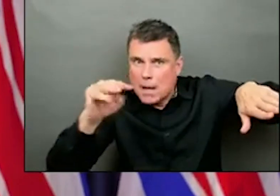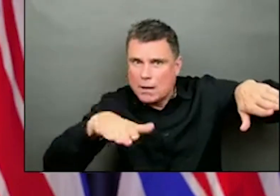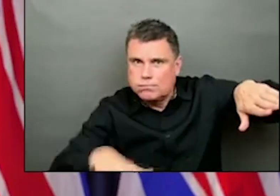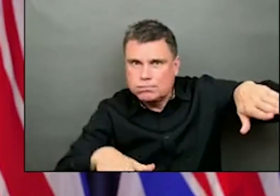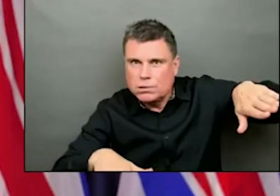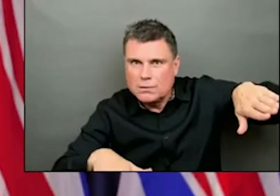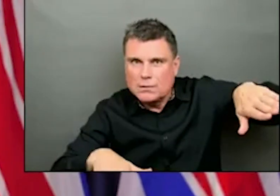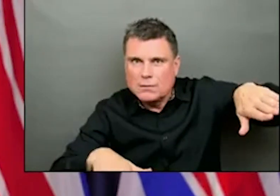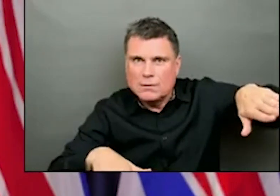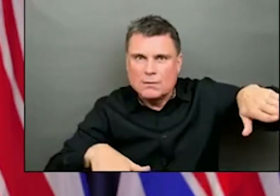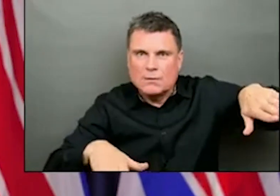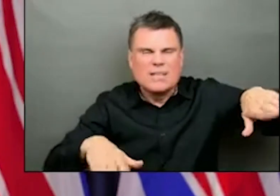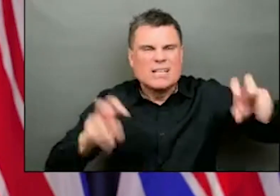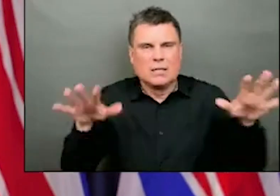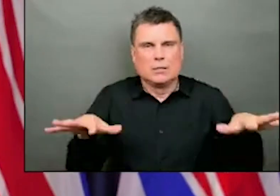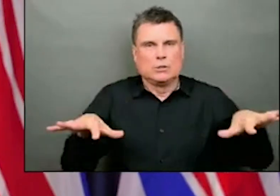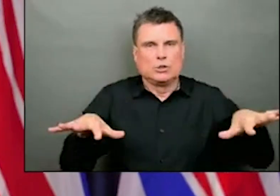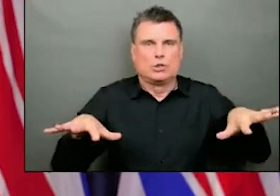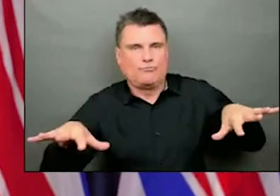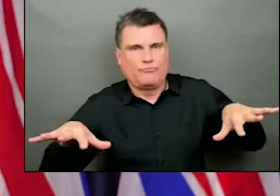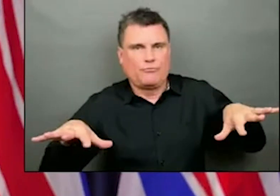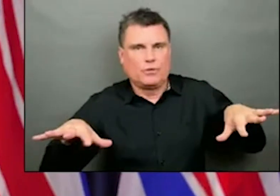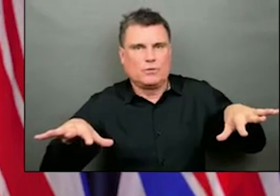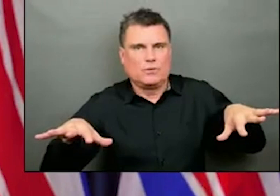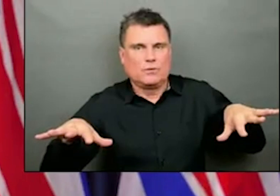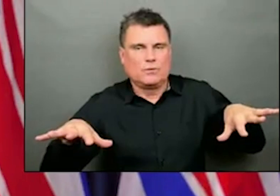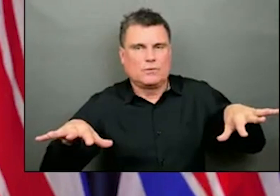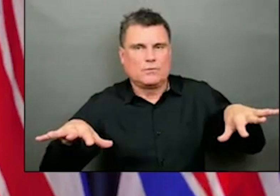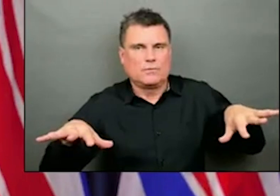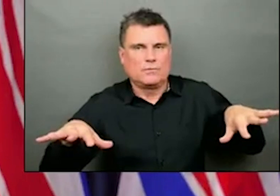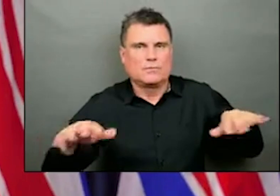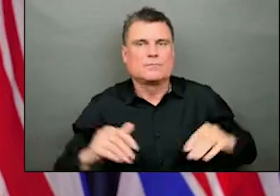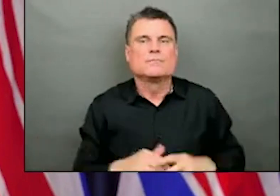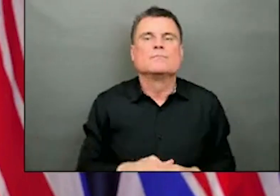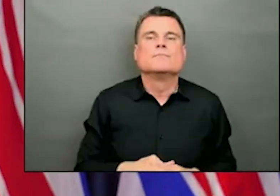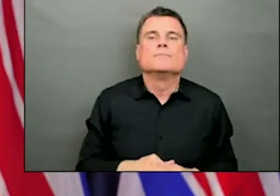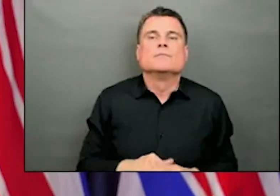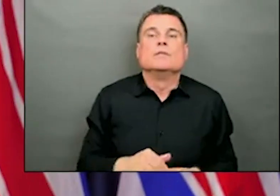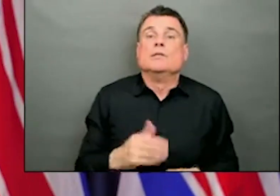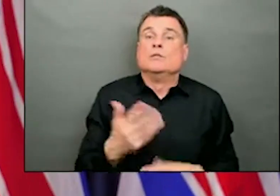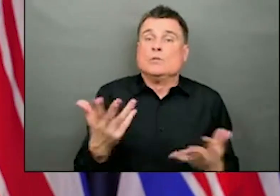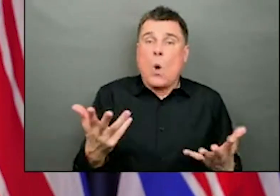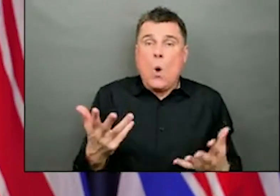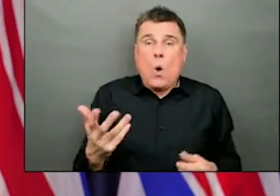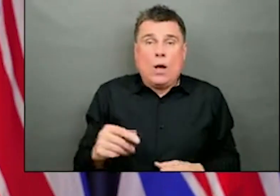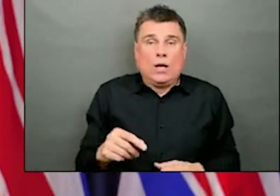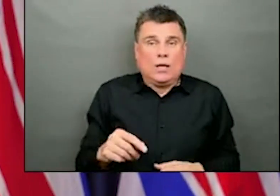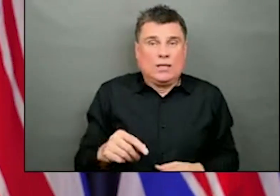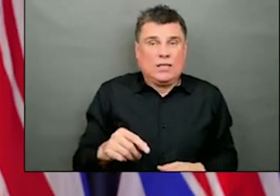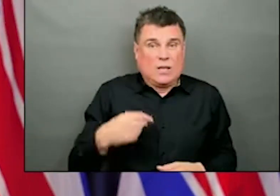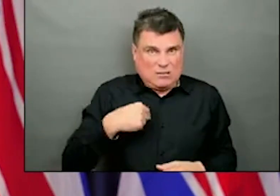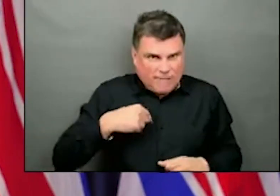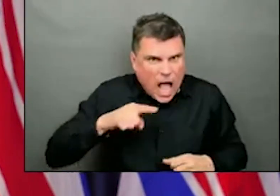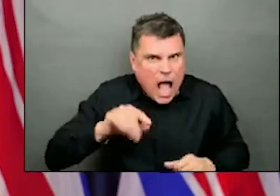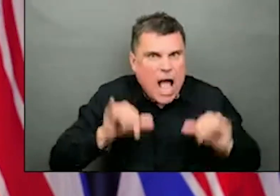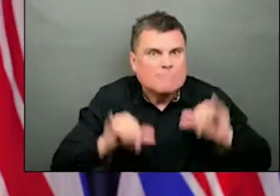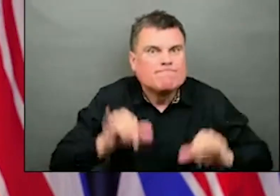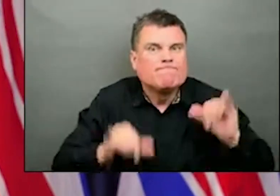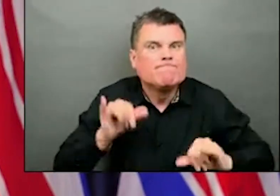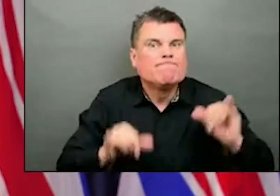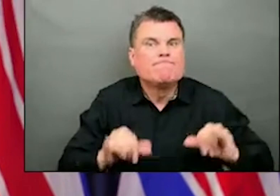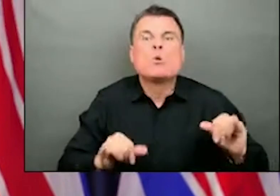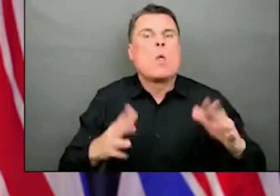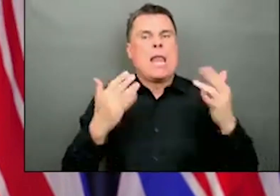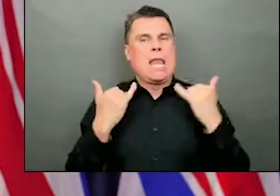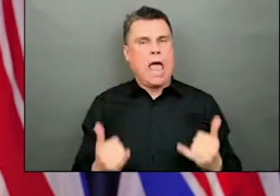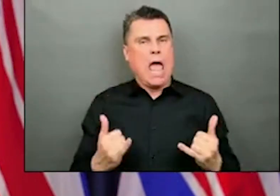I am confident, based on all of the work that's been done over many, many years, the team that is in place today and the additional